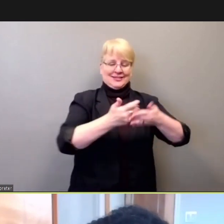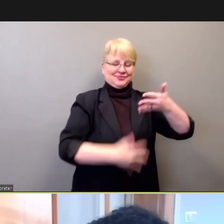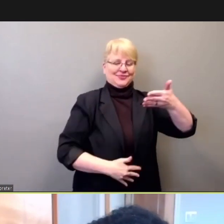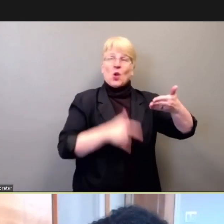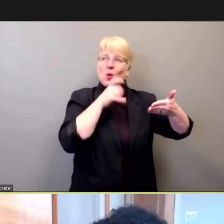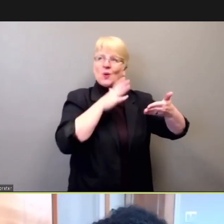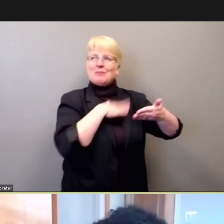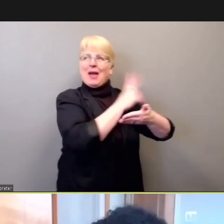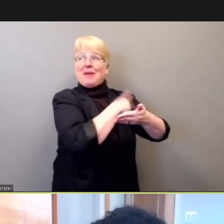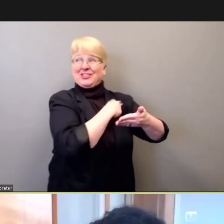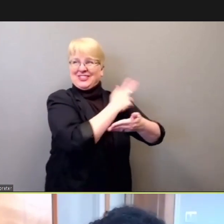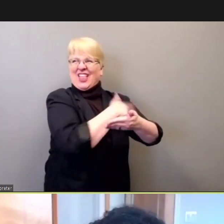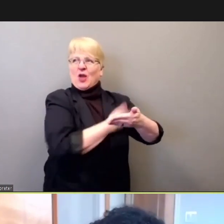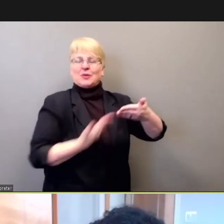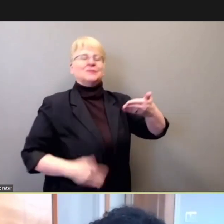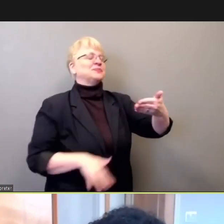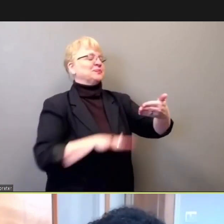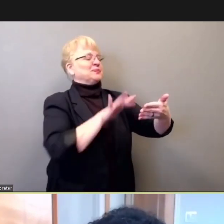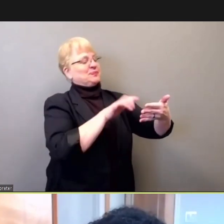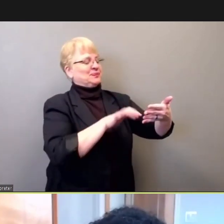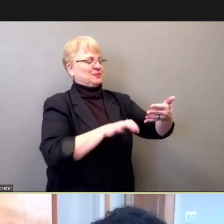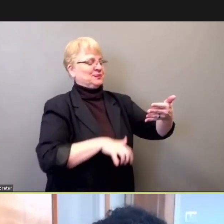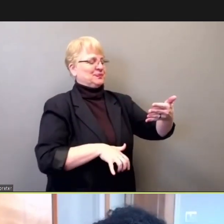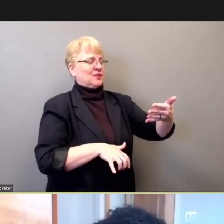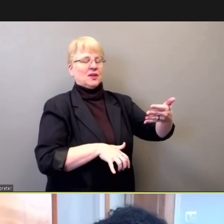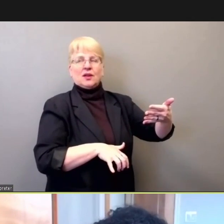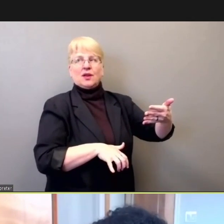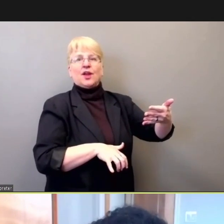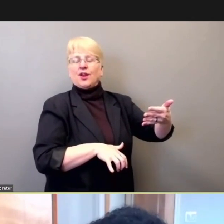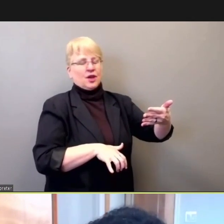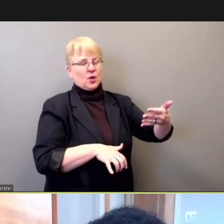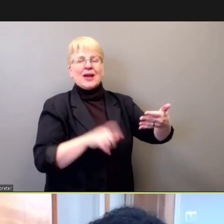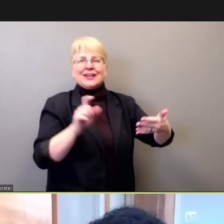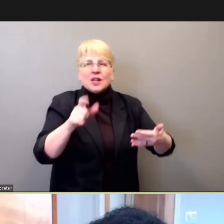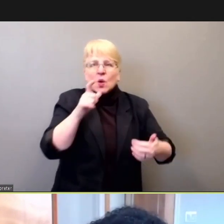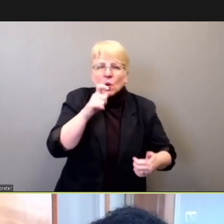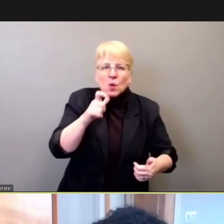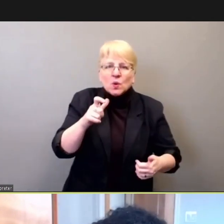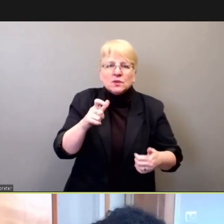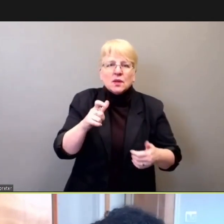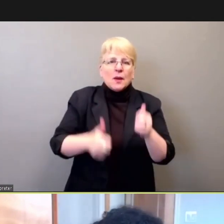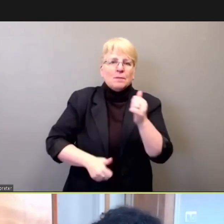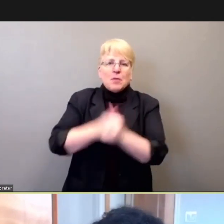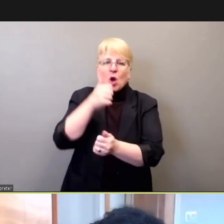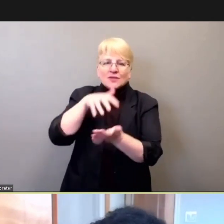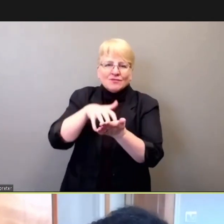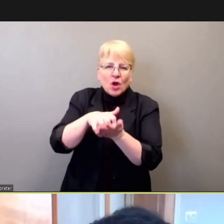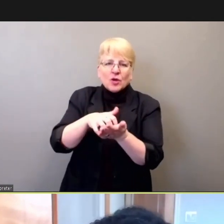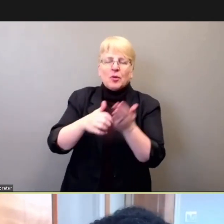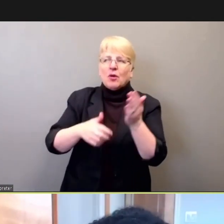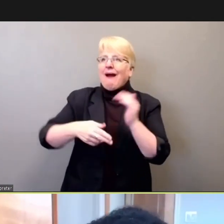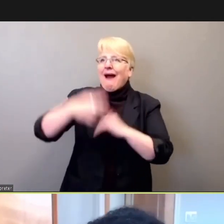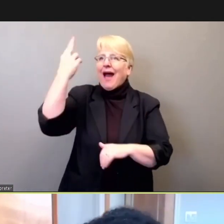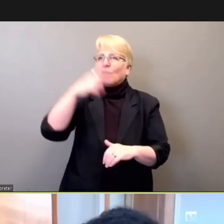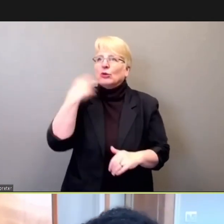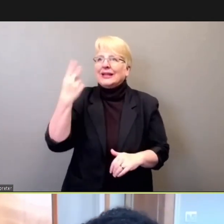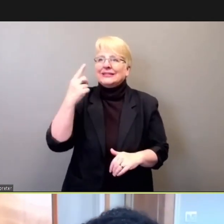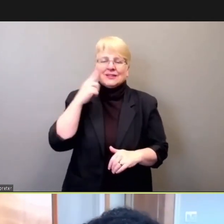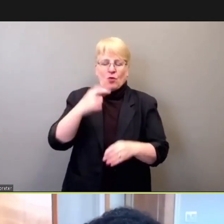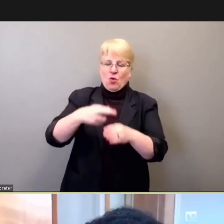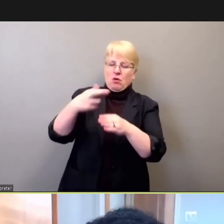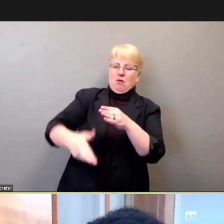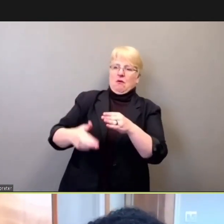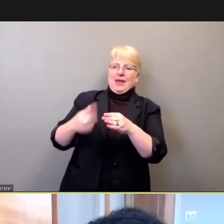guide them to really target the most vulnerable, those most at risk for bad outcomes. And that's what we're working on currently. And part of